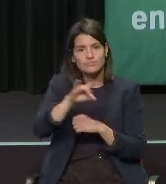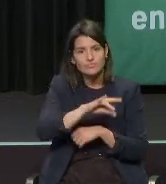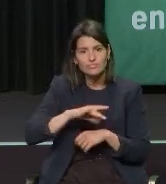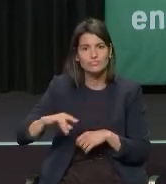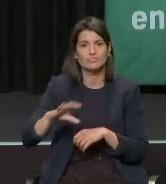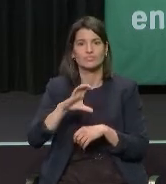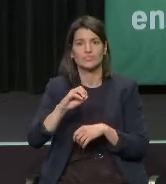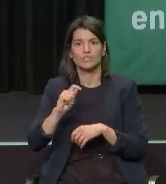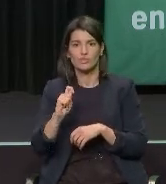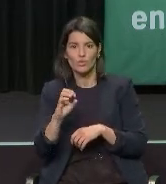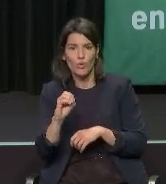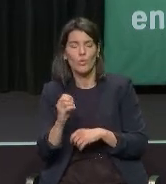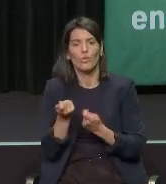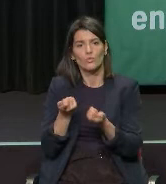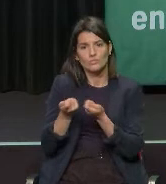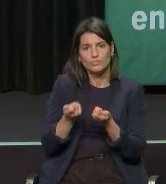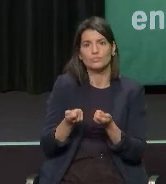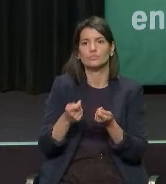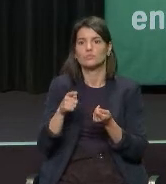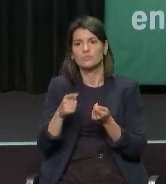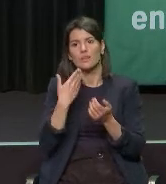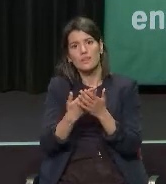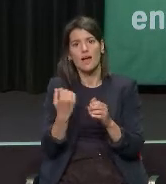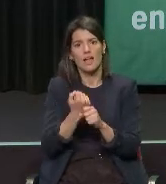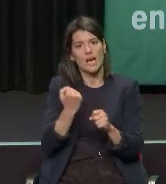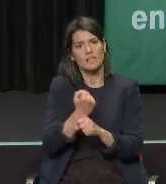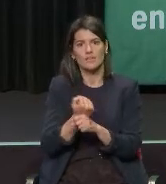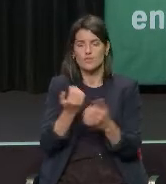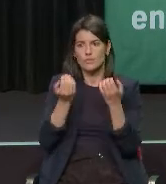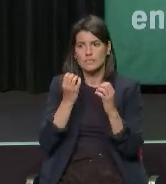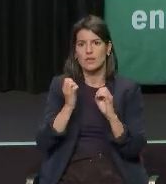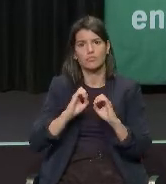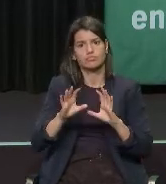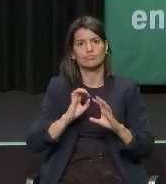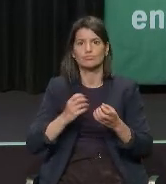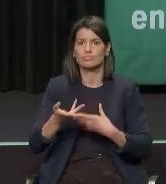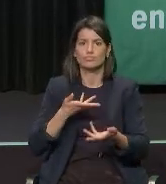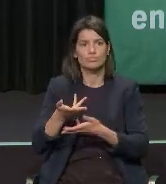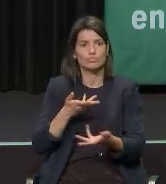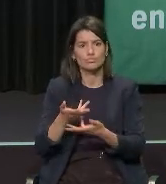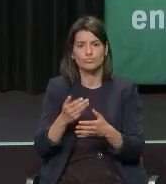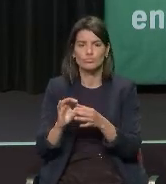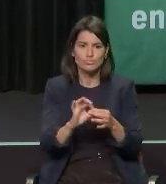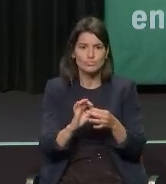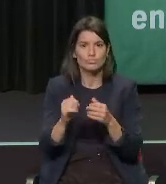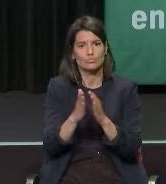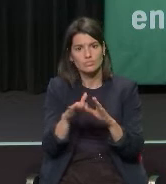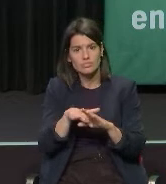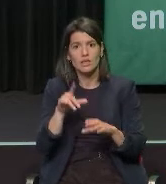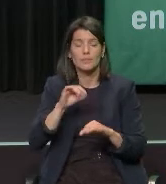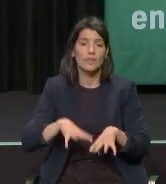CEOs workshops, to continue and to booster these activities here of inviting countries to participate and collaborate, and also to